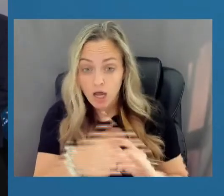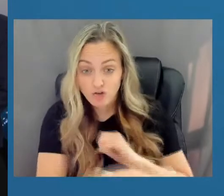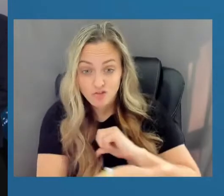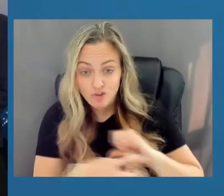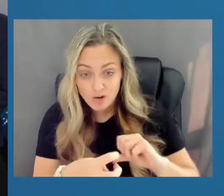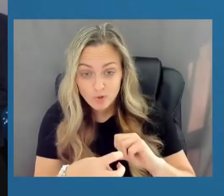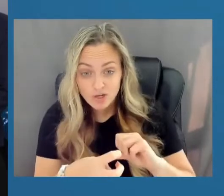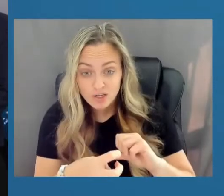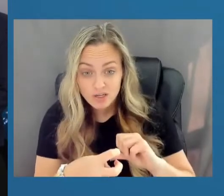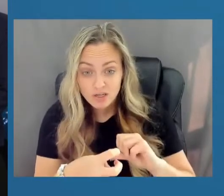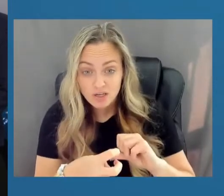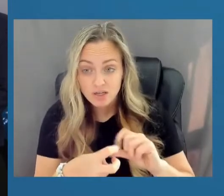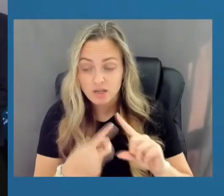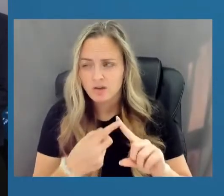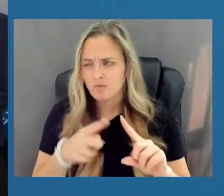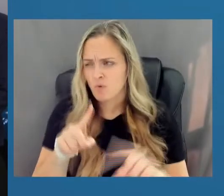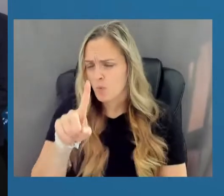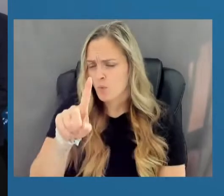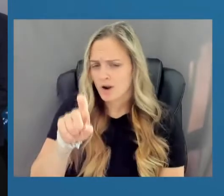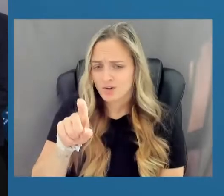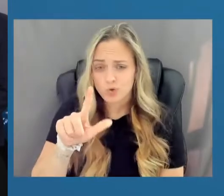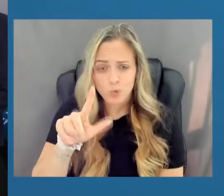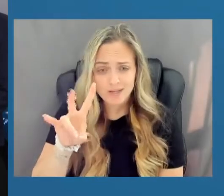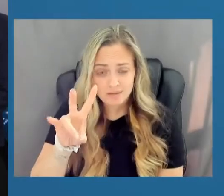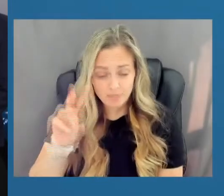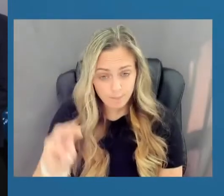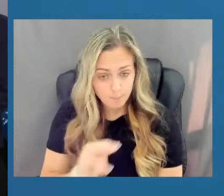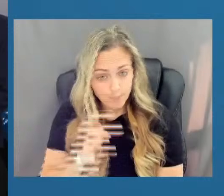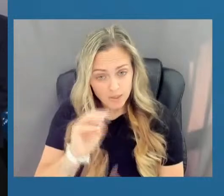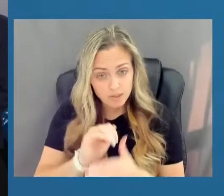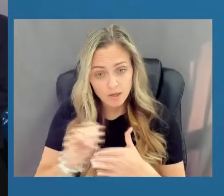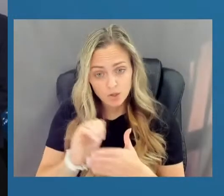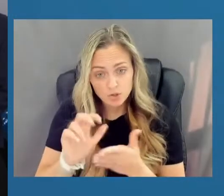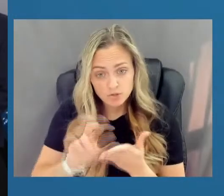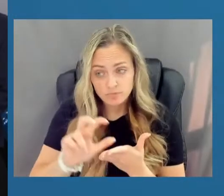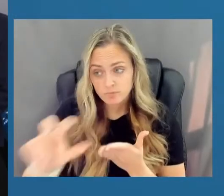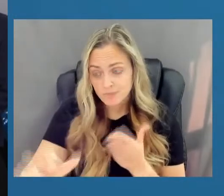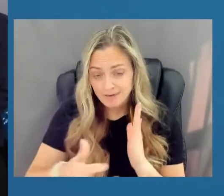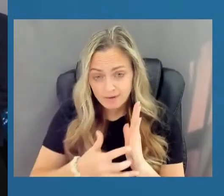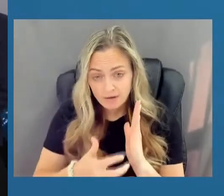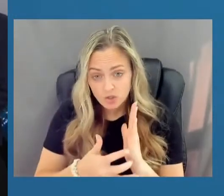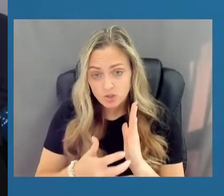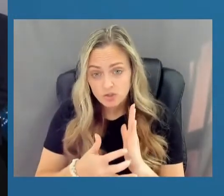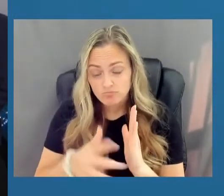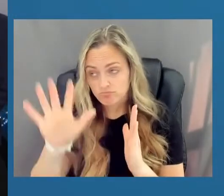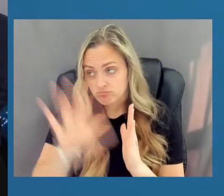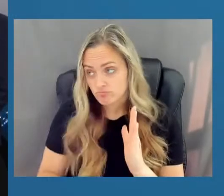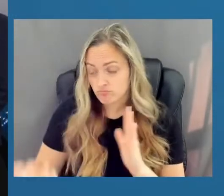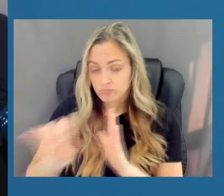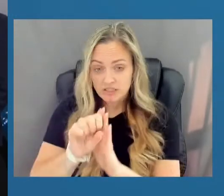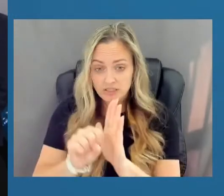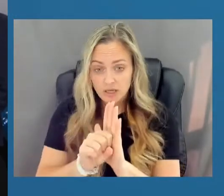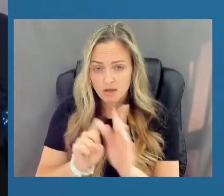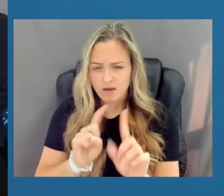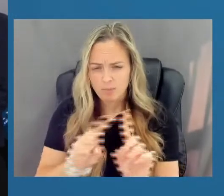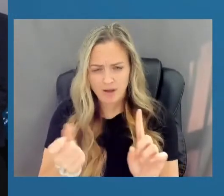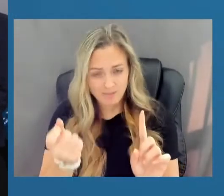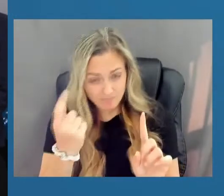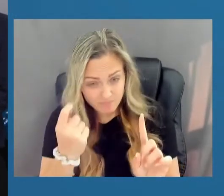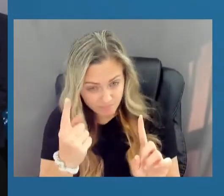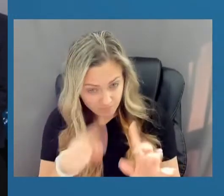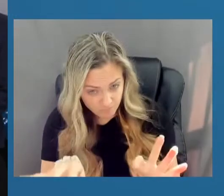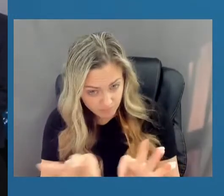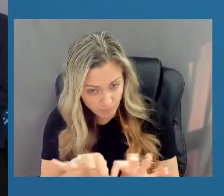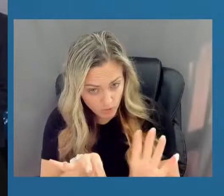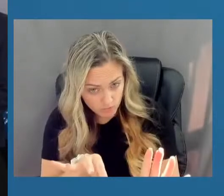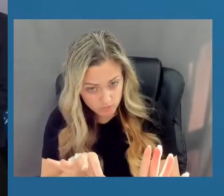to put $127 million into technology all over the state. And just so you understand how important that